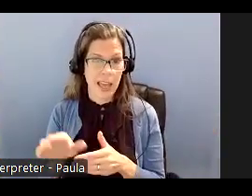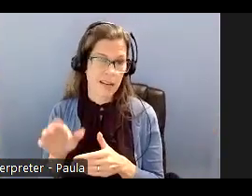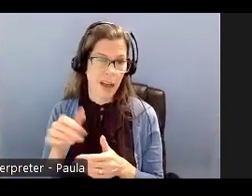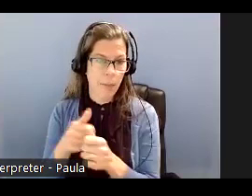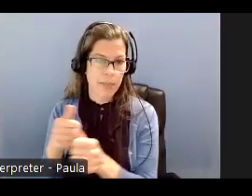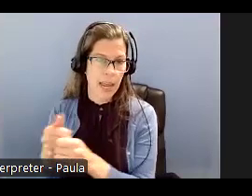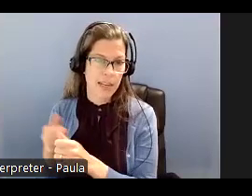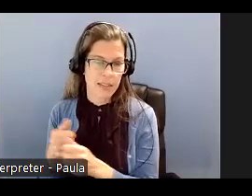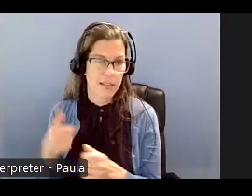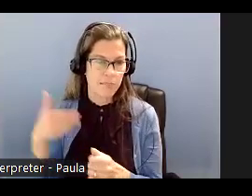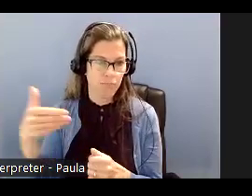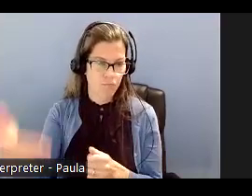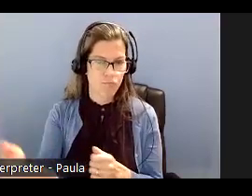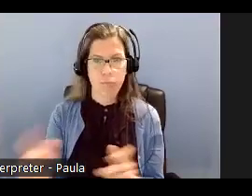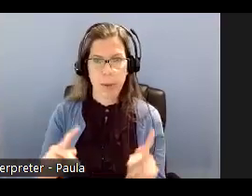aware.